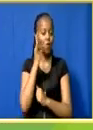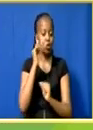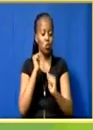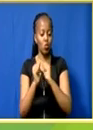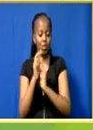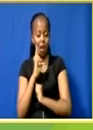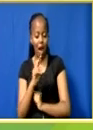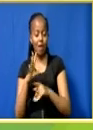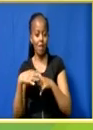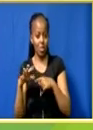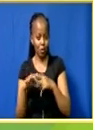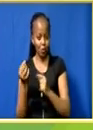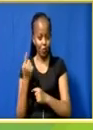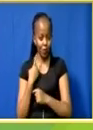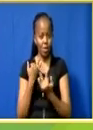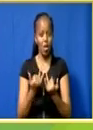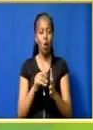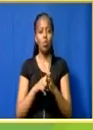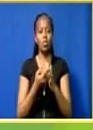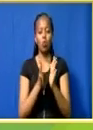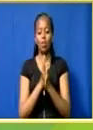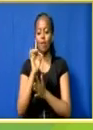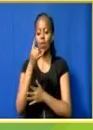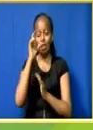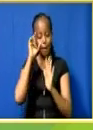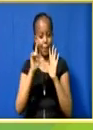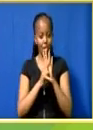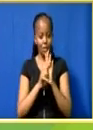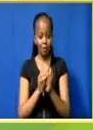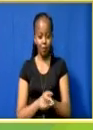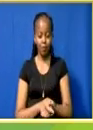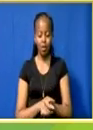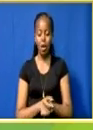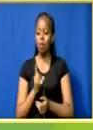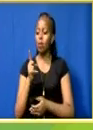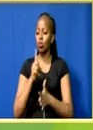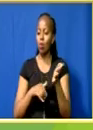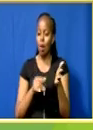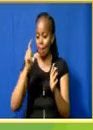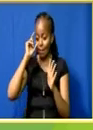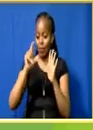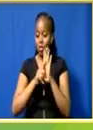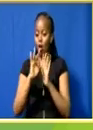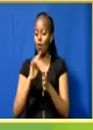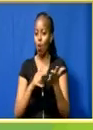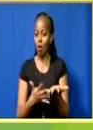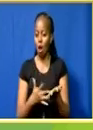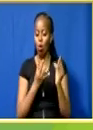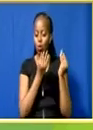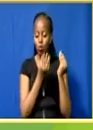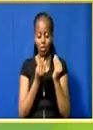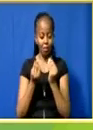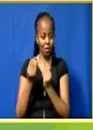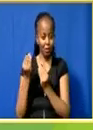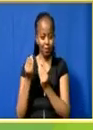which ones are vegetables. That's right. So we start with our first picture. Mm-hmm. That is a picture of a watermelon.